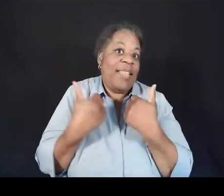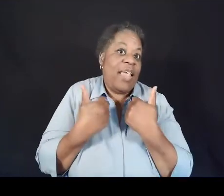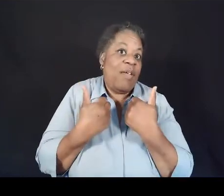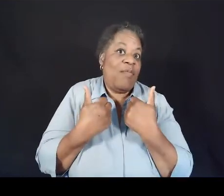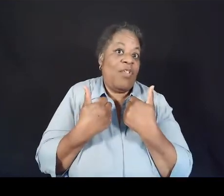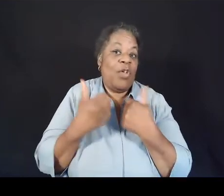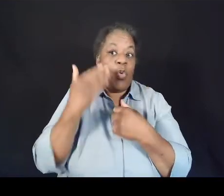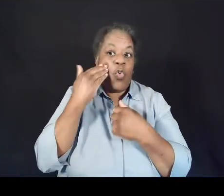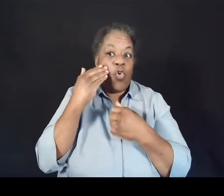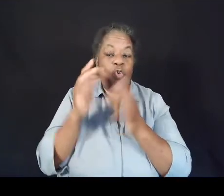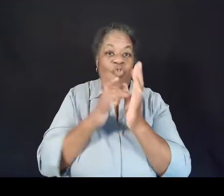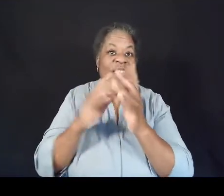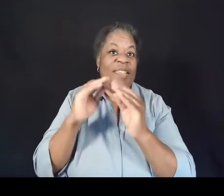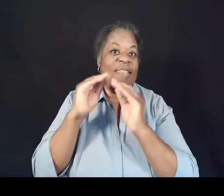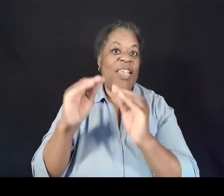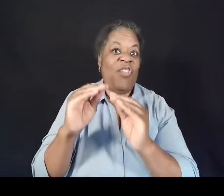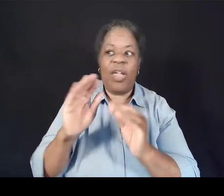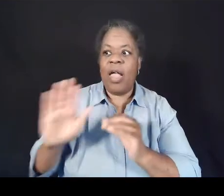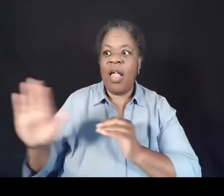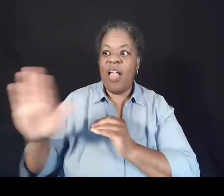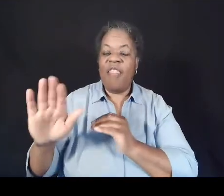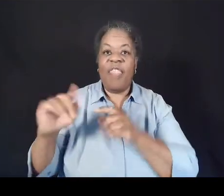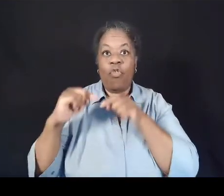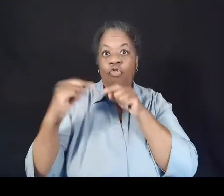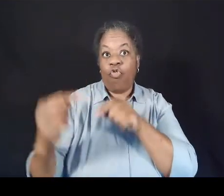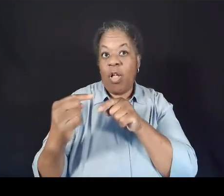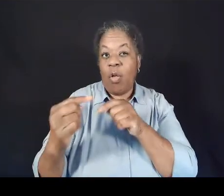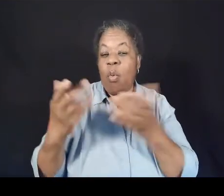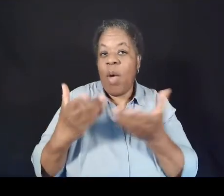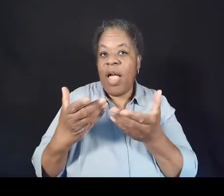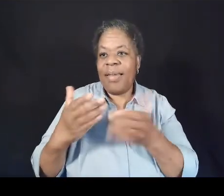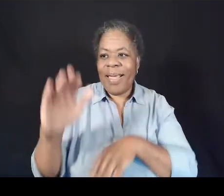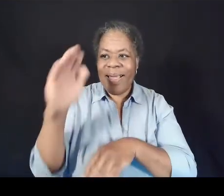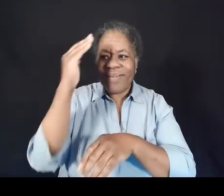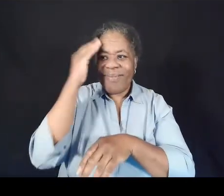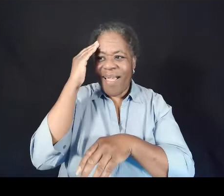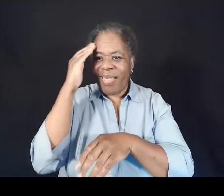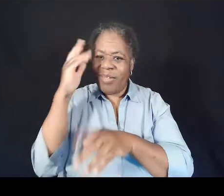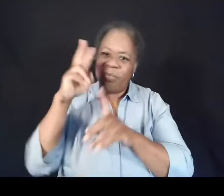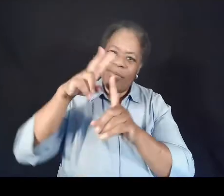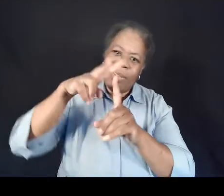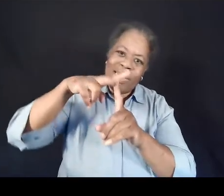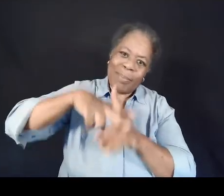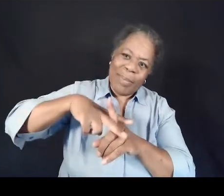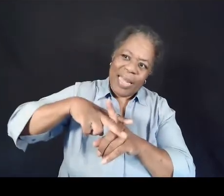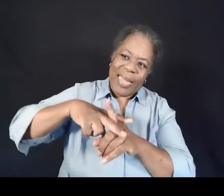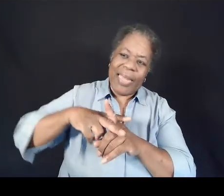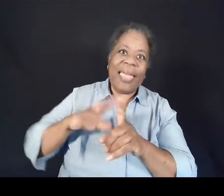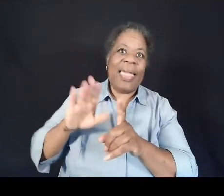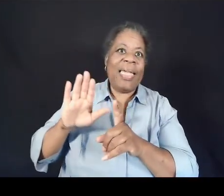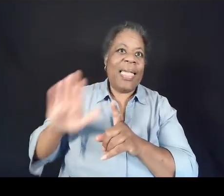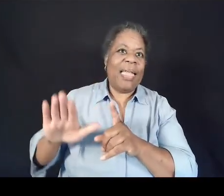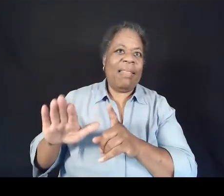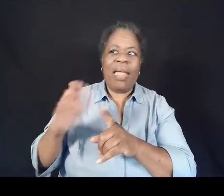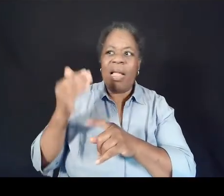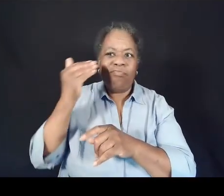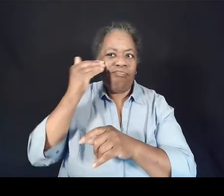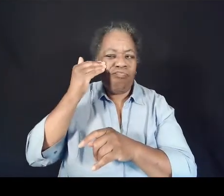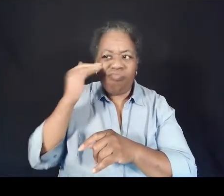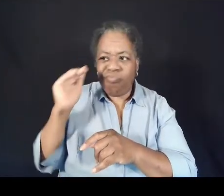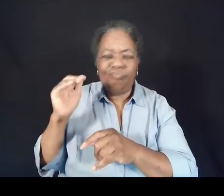Their struggle was trying to put that knowledge into practice in their unfamiliar, uncertain world.